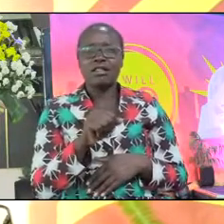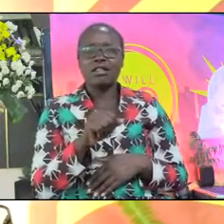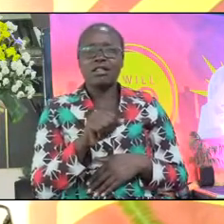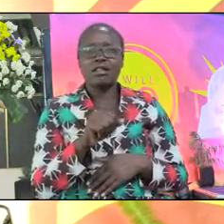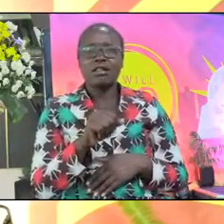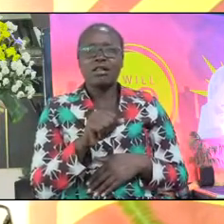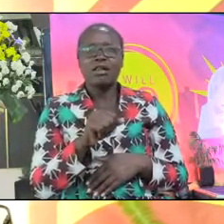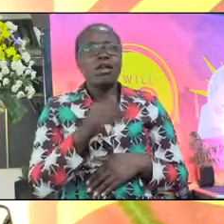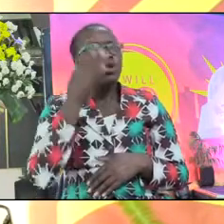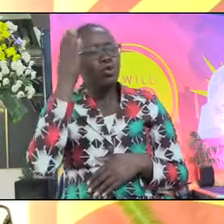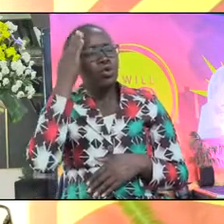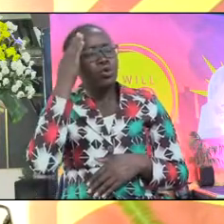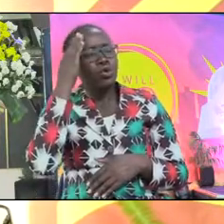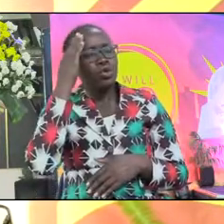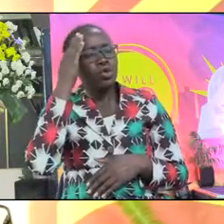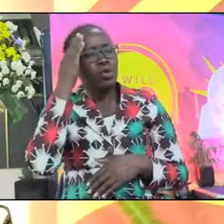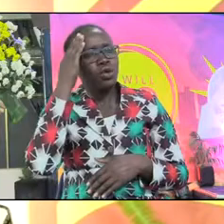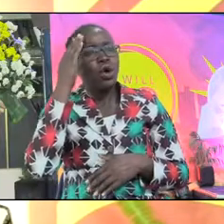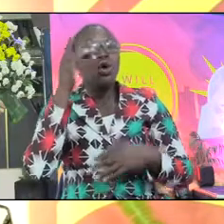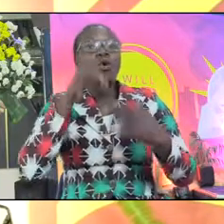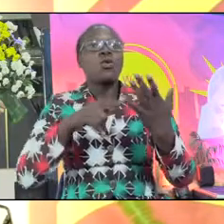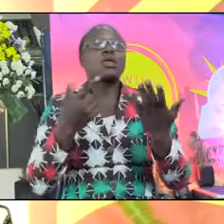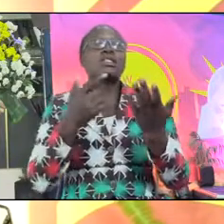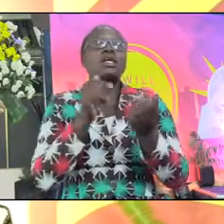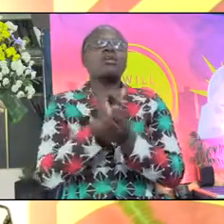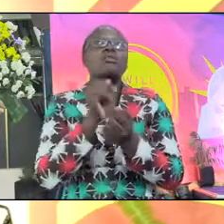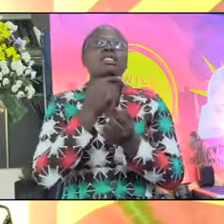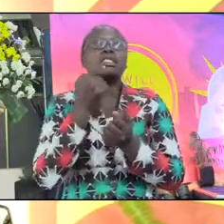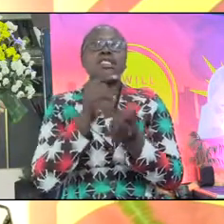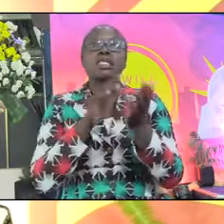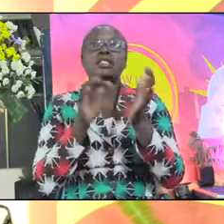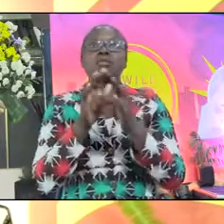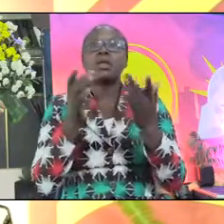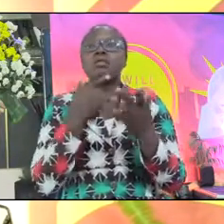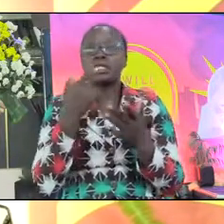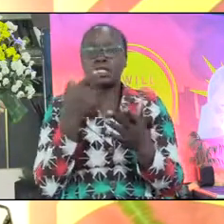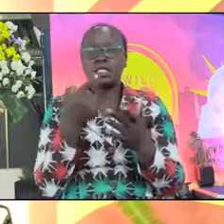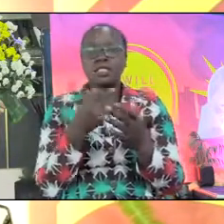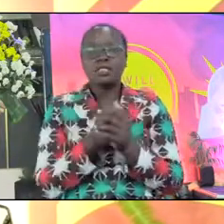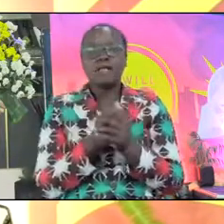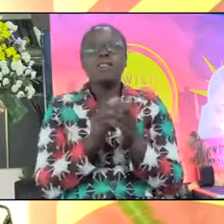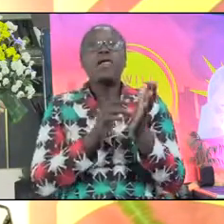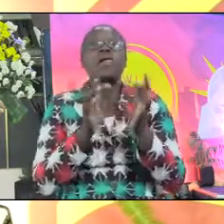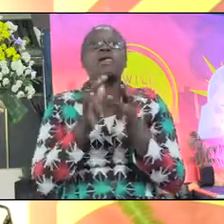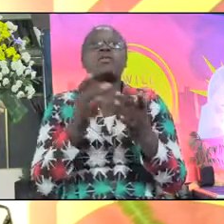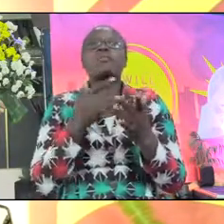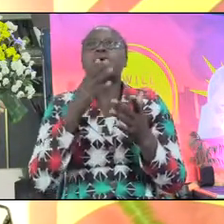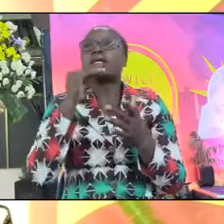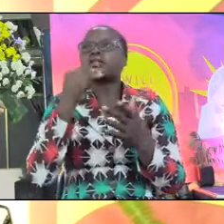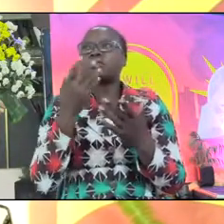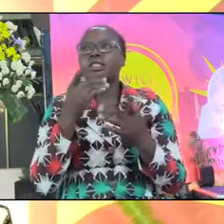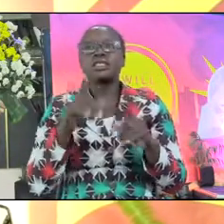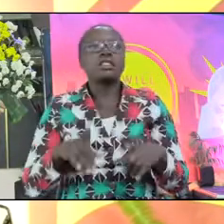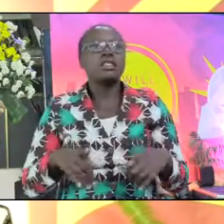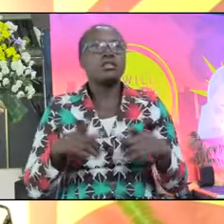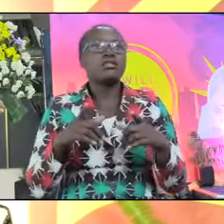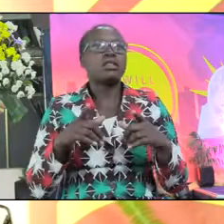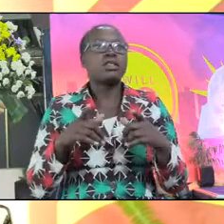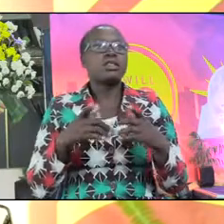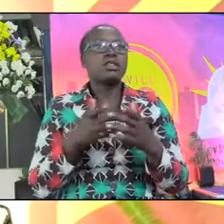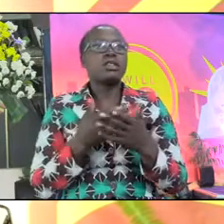Yes. You know, verse 13 says, this is the Bible. And if the Bible says it, I believe it.